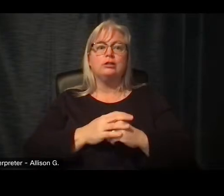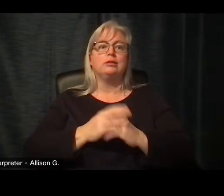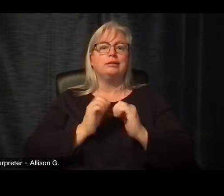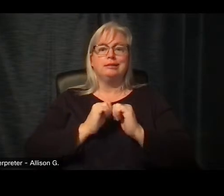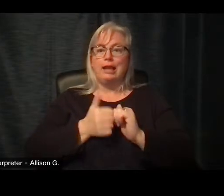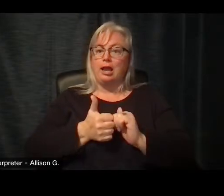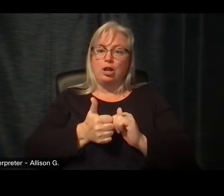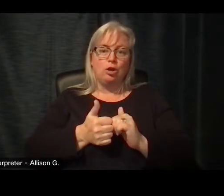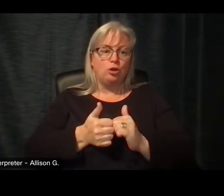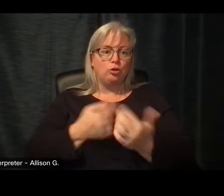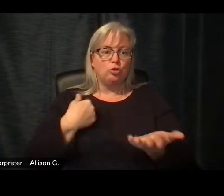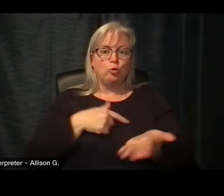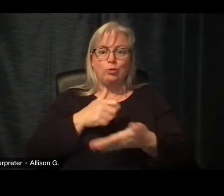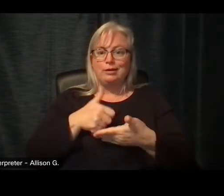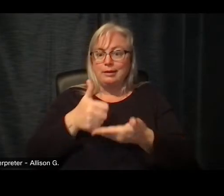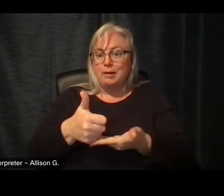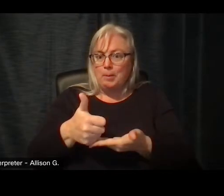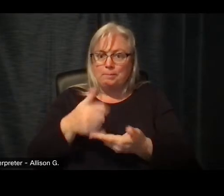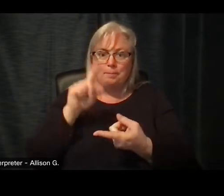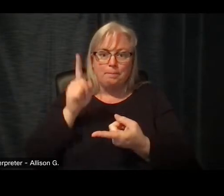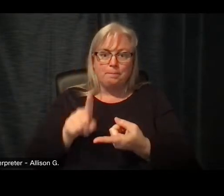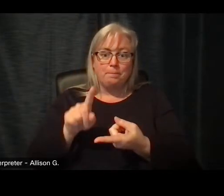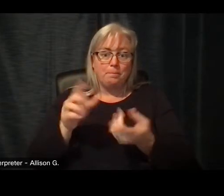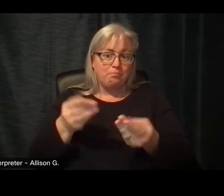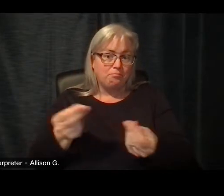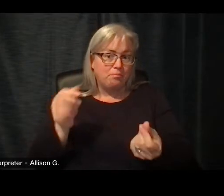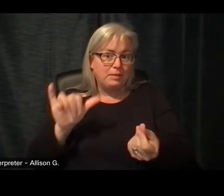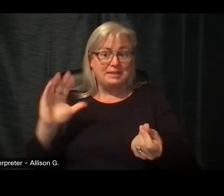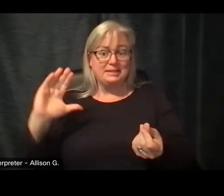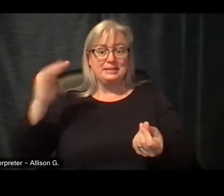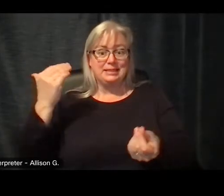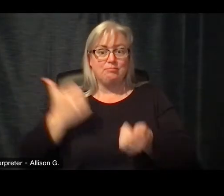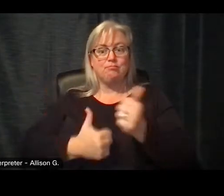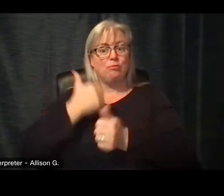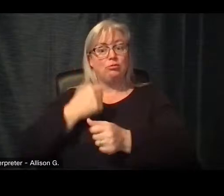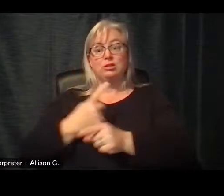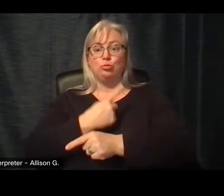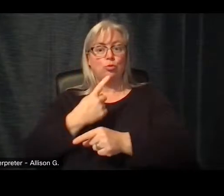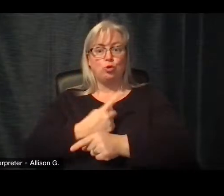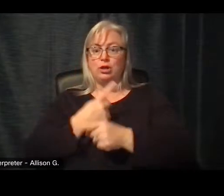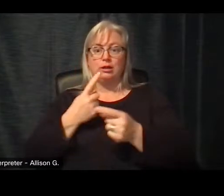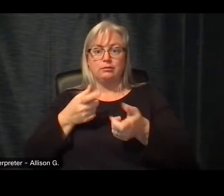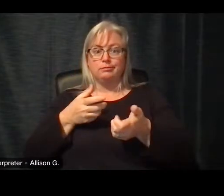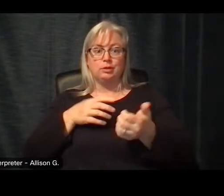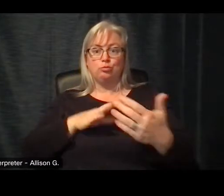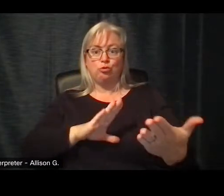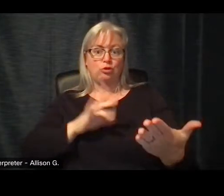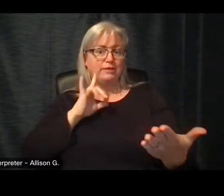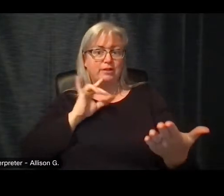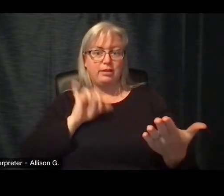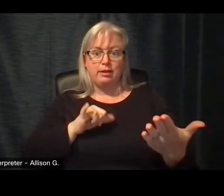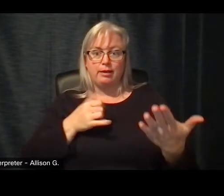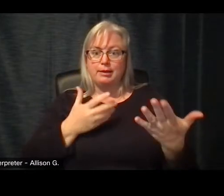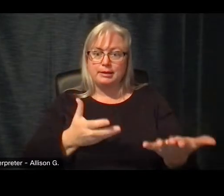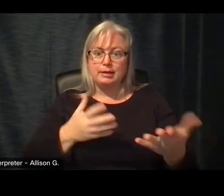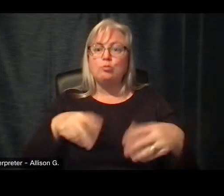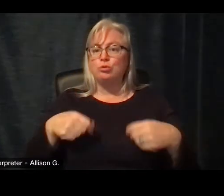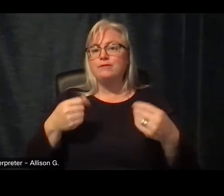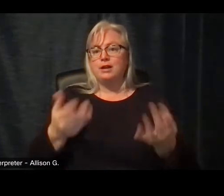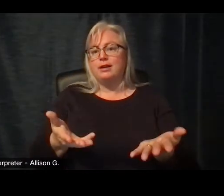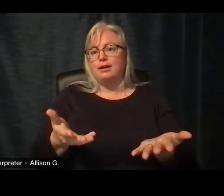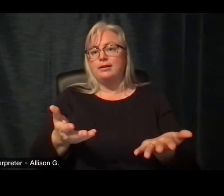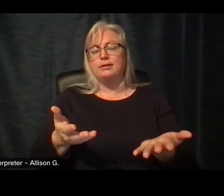we help that. So it seems to me one of the most appropriate ways to do that would be